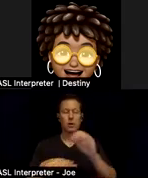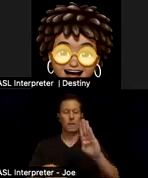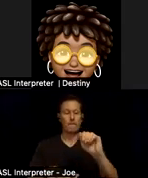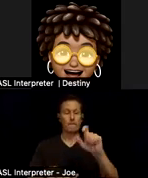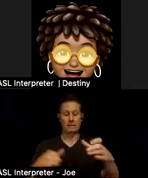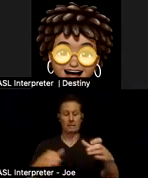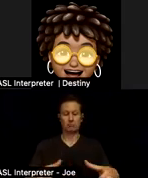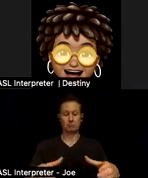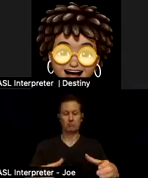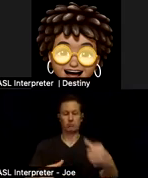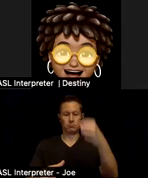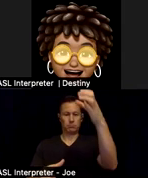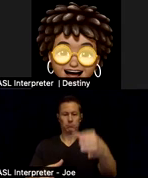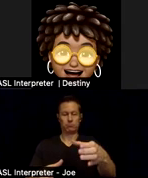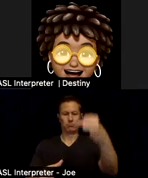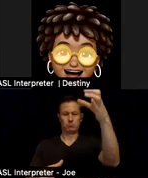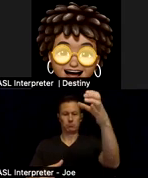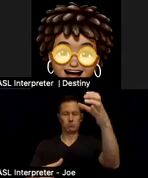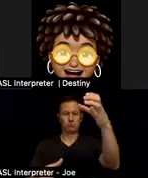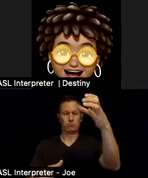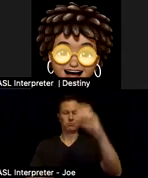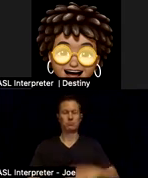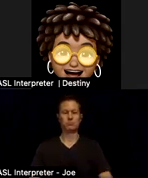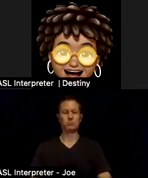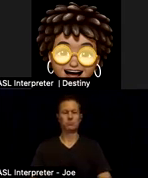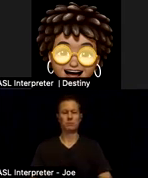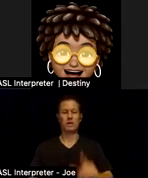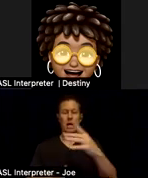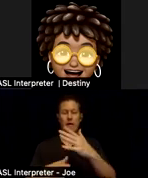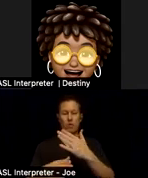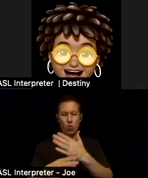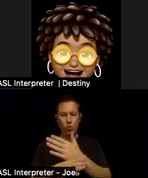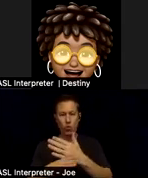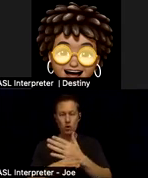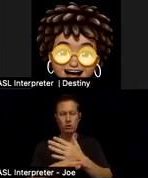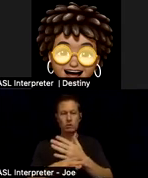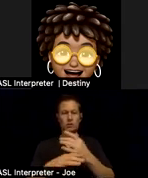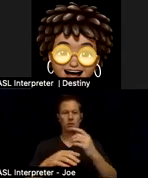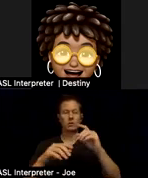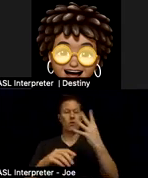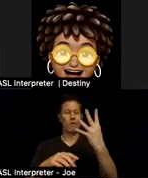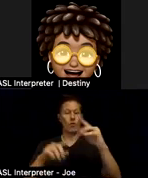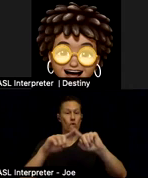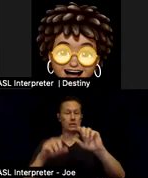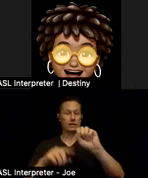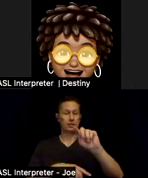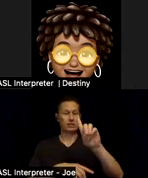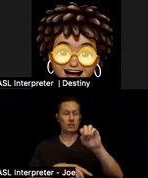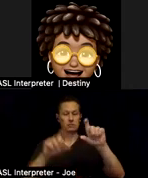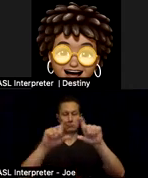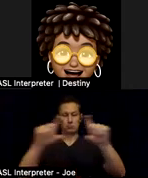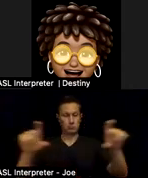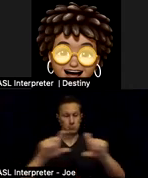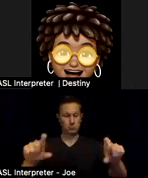it is. Here we have wood that is extended across four different studs, and the actual fastening